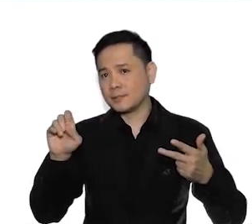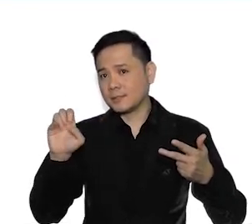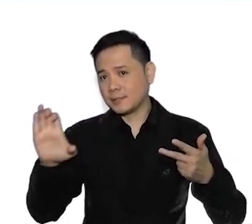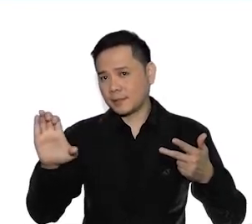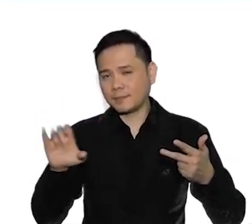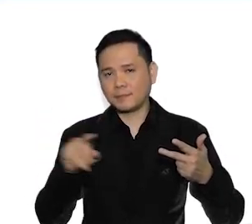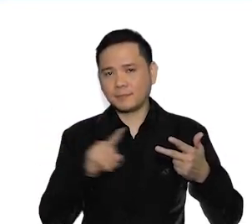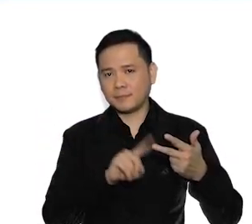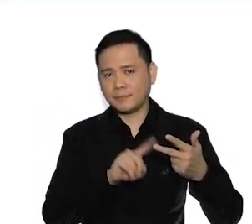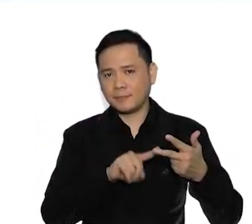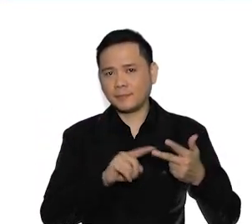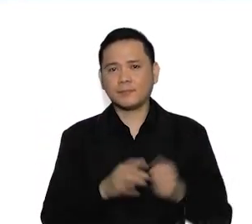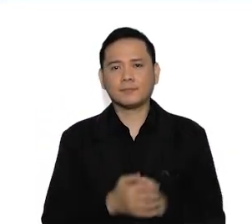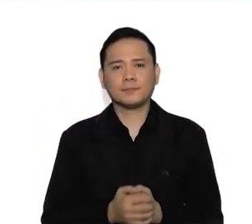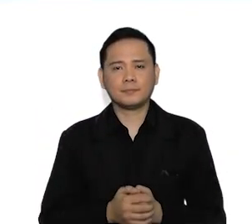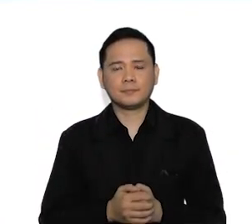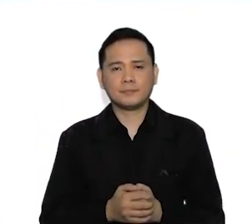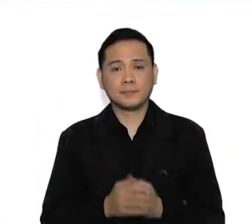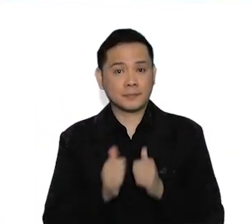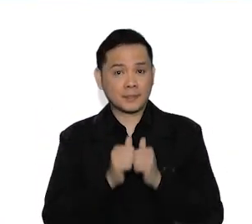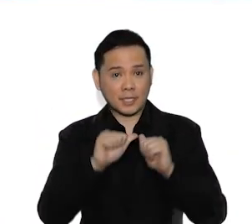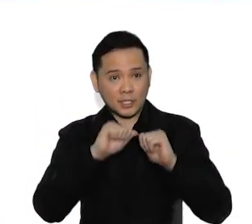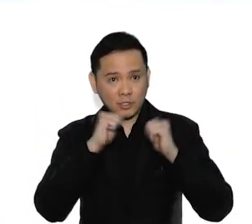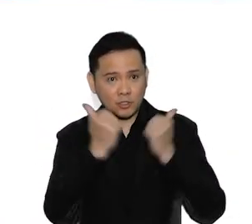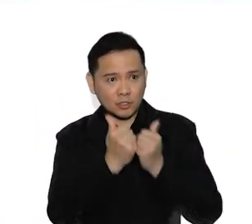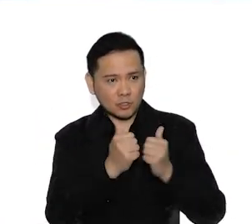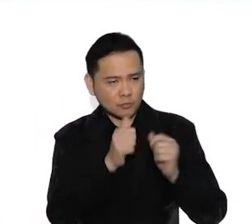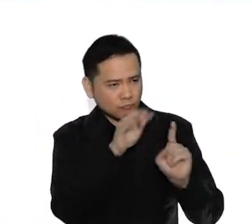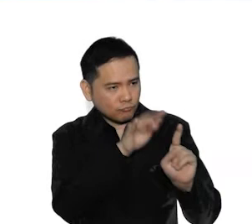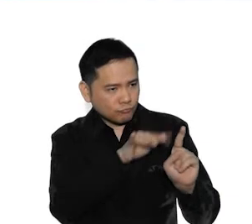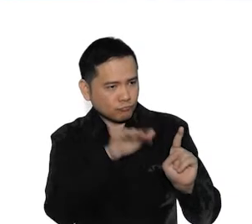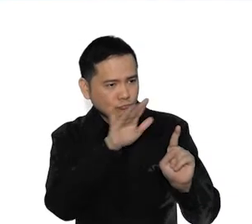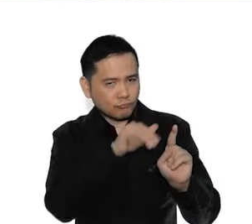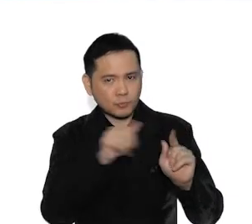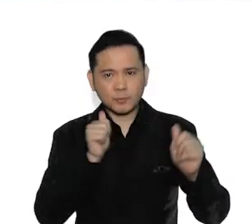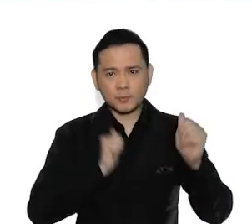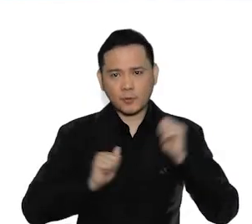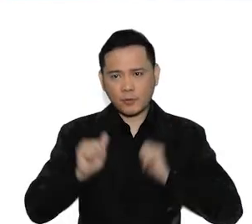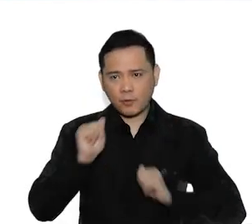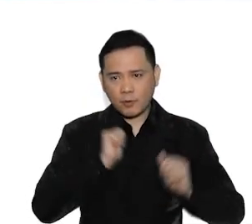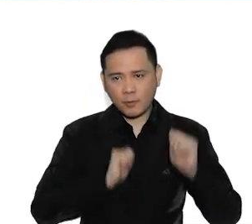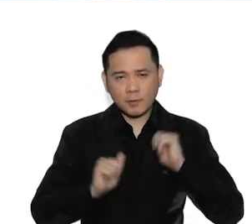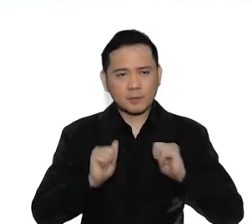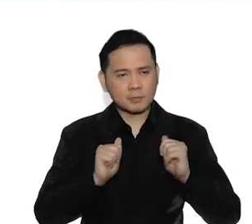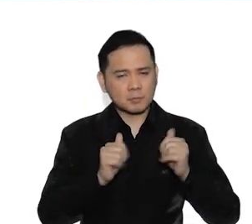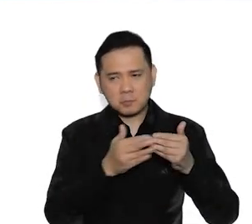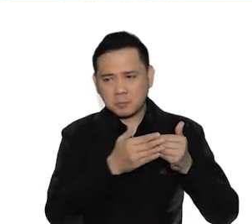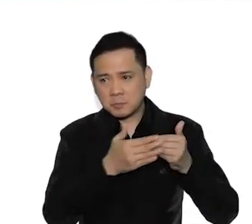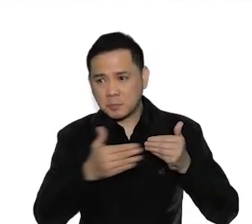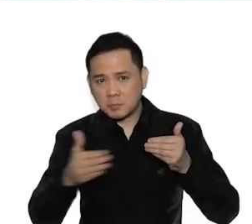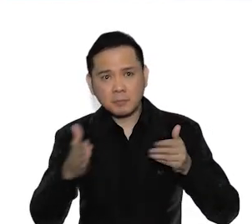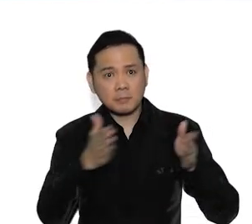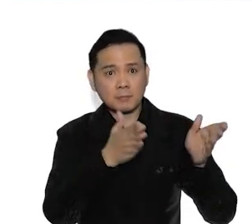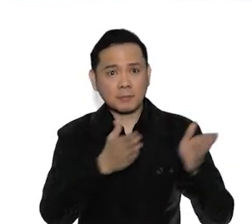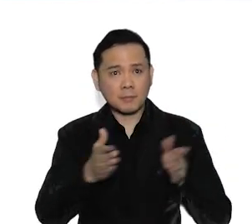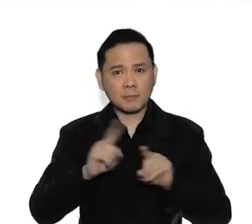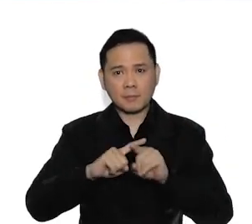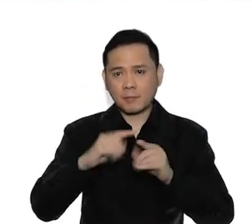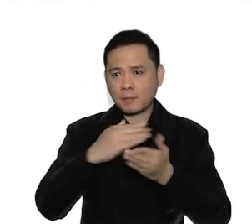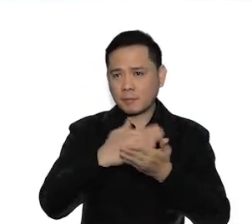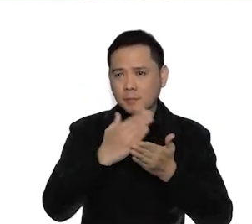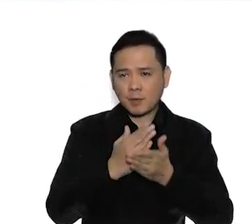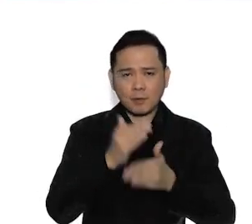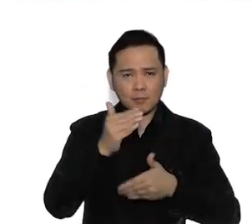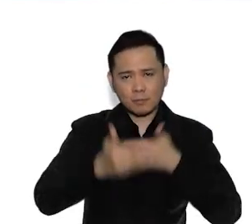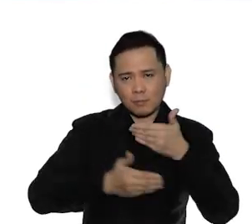briefs monitor the agency's performance as well as direct next plans and budgeting processes. In this